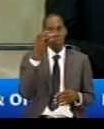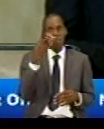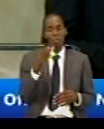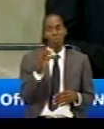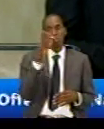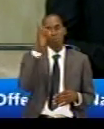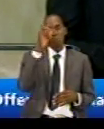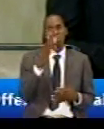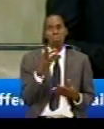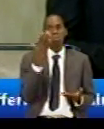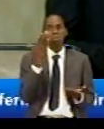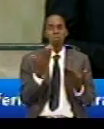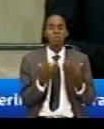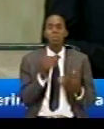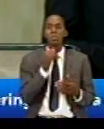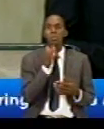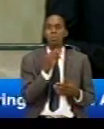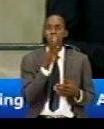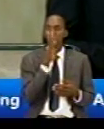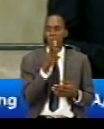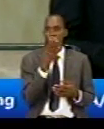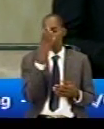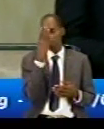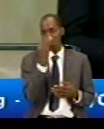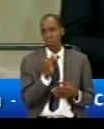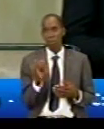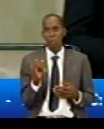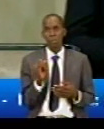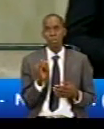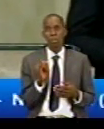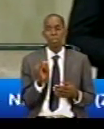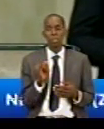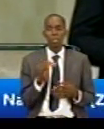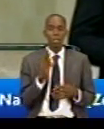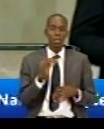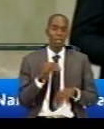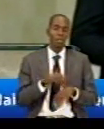time you and I will be sleeping.